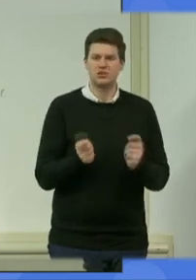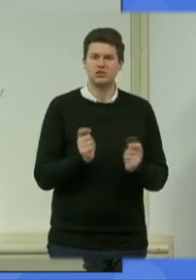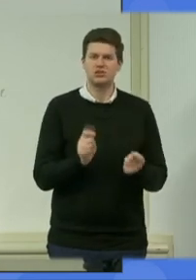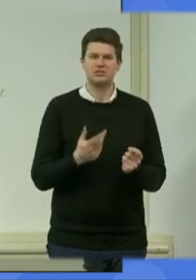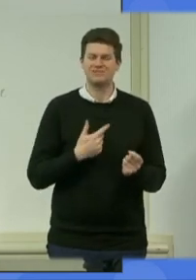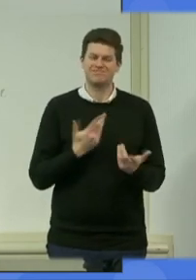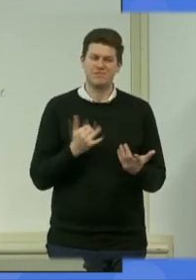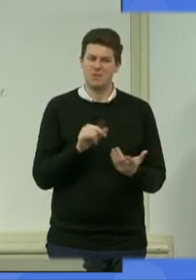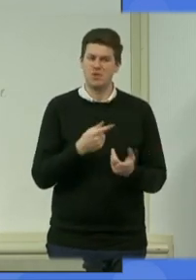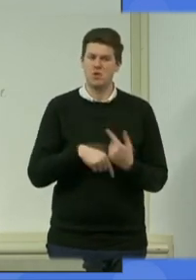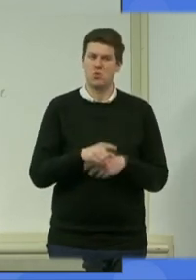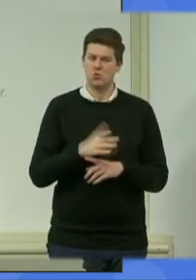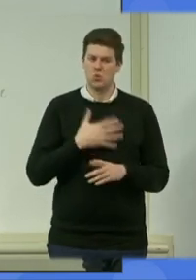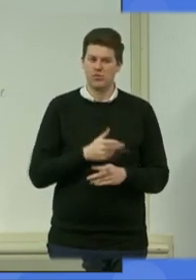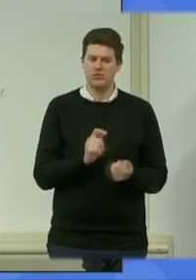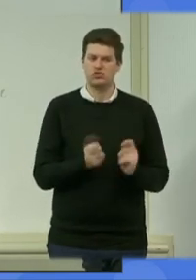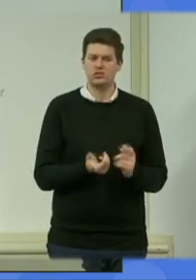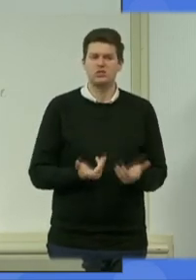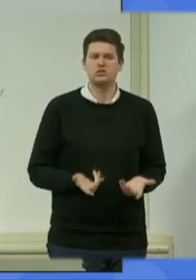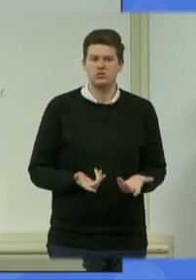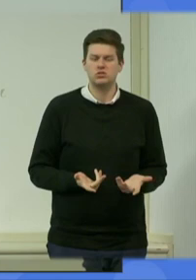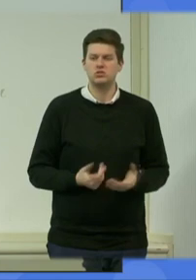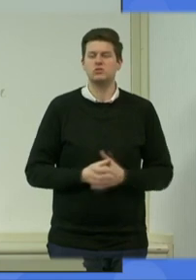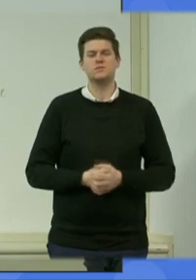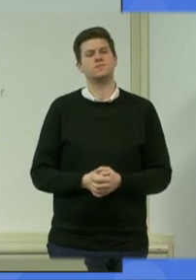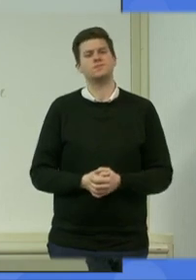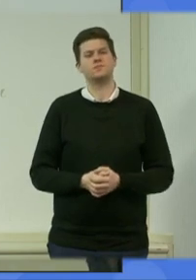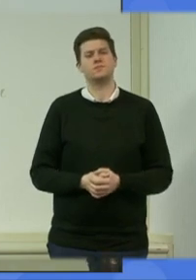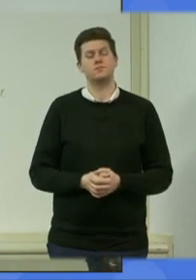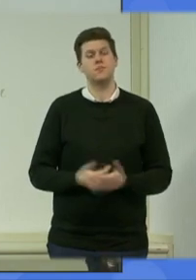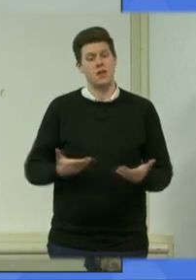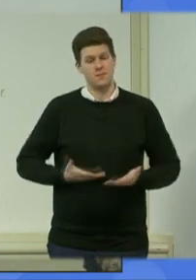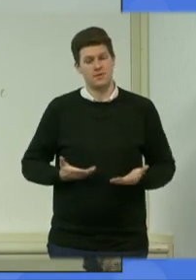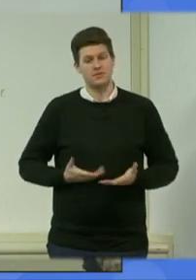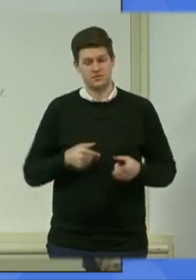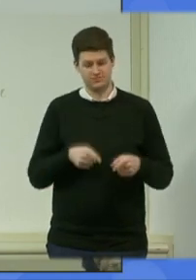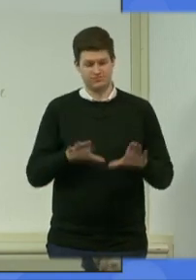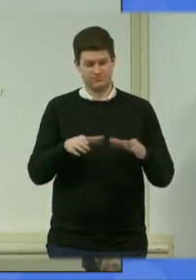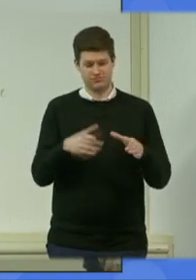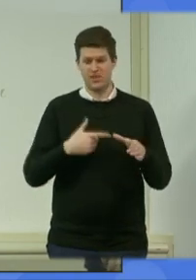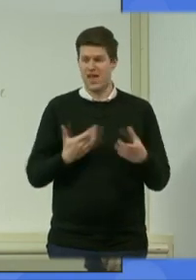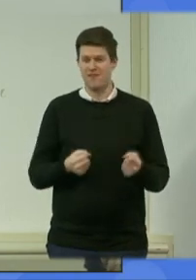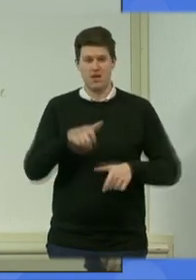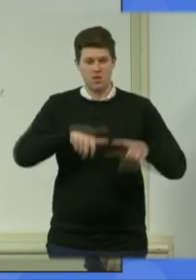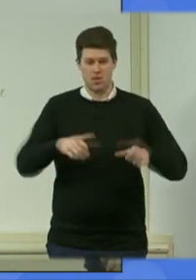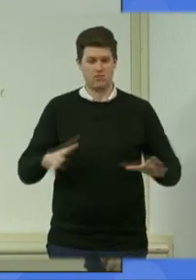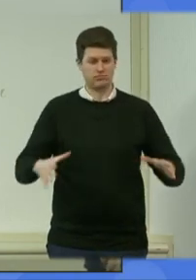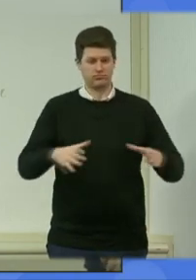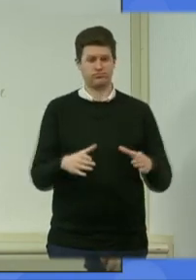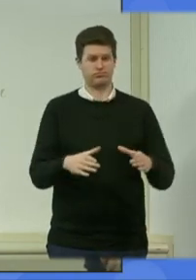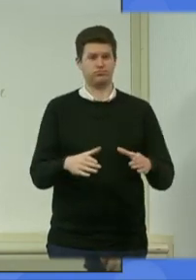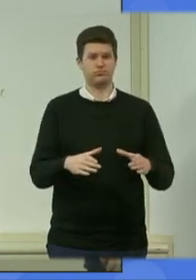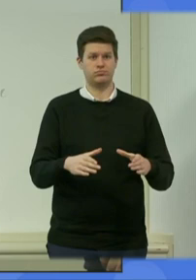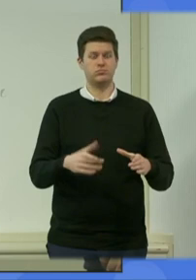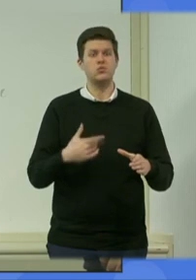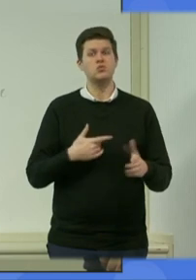And as was kind of outlined by David rather nicely earlier, the business itself is a collection of people and interests. So they will respond to higher costs in